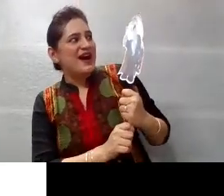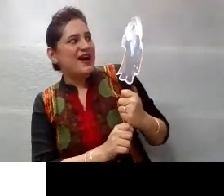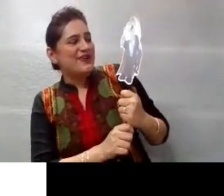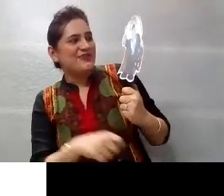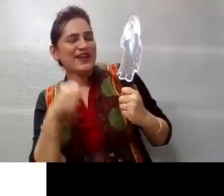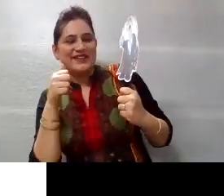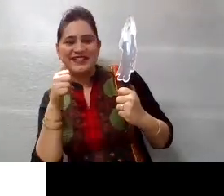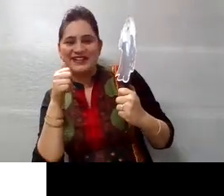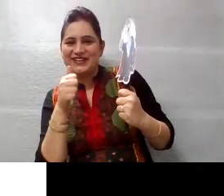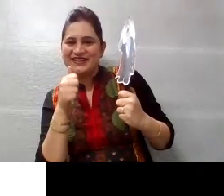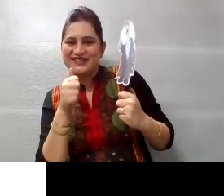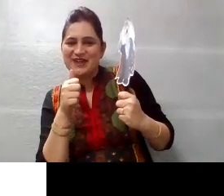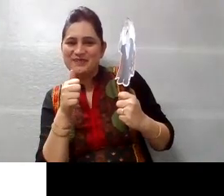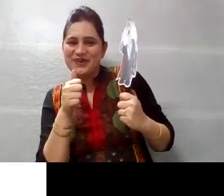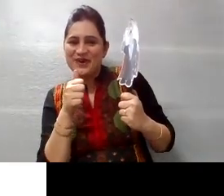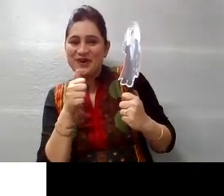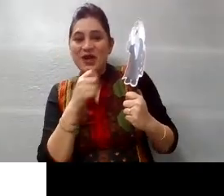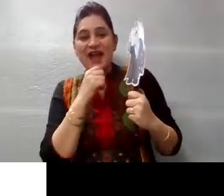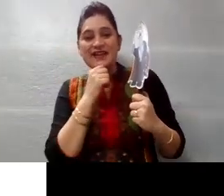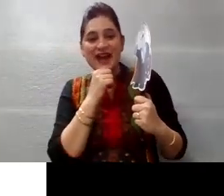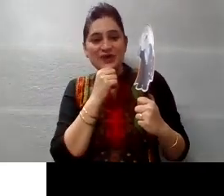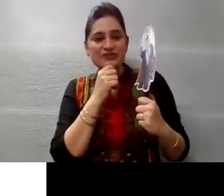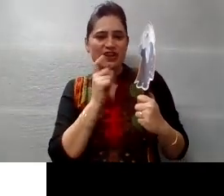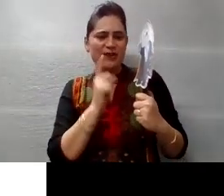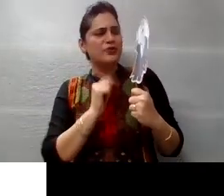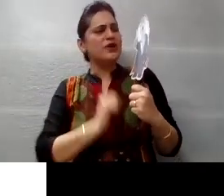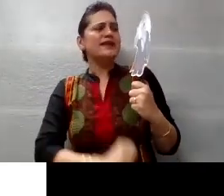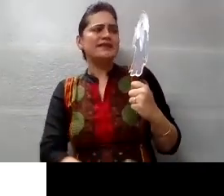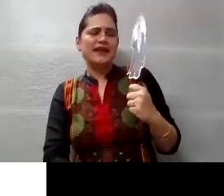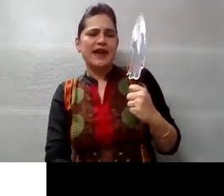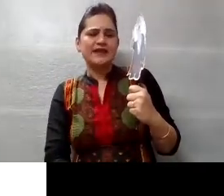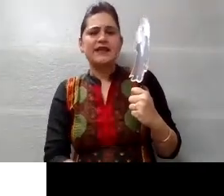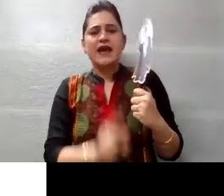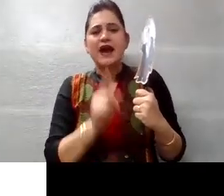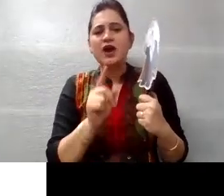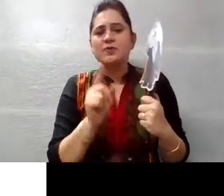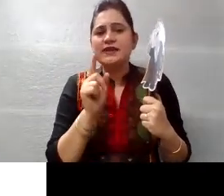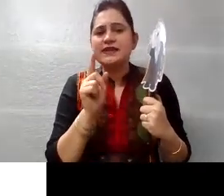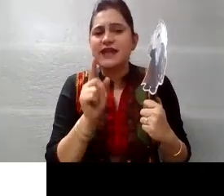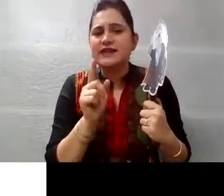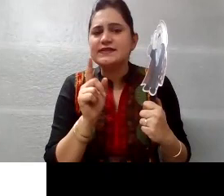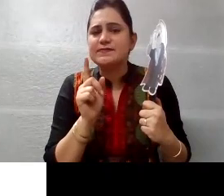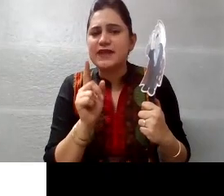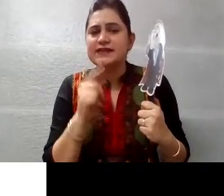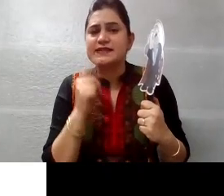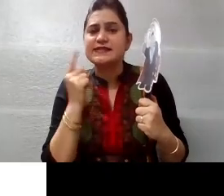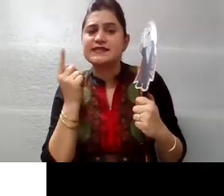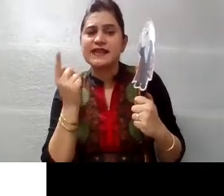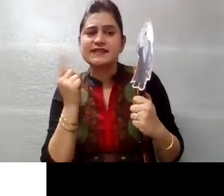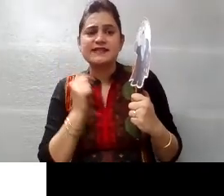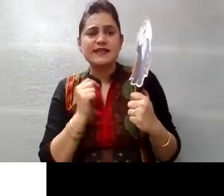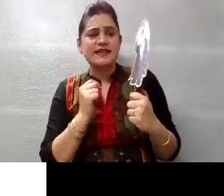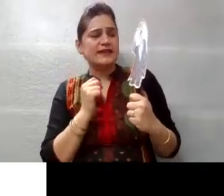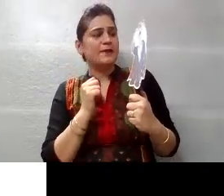Wow, very good Jumbo. And now Jumbo, tell us how many tens makes